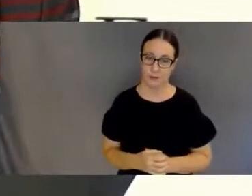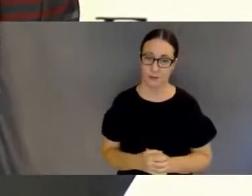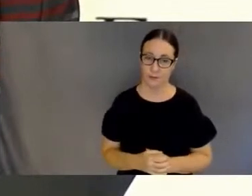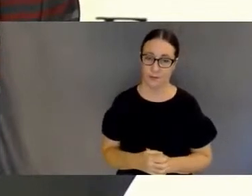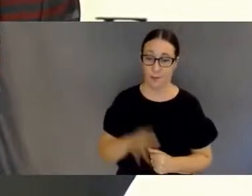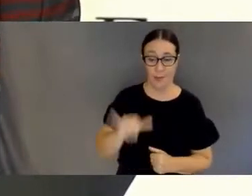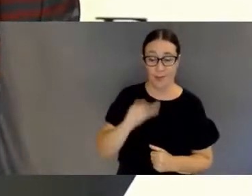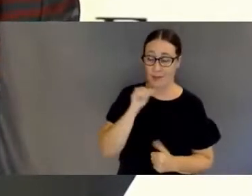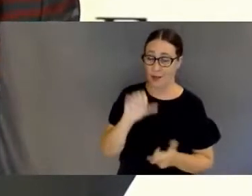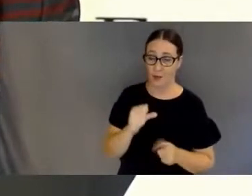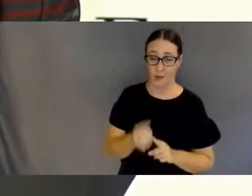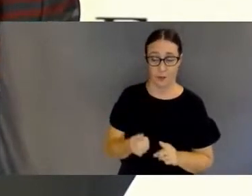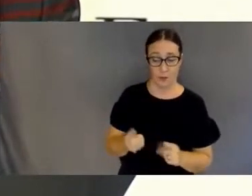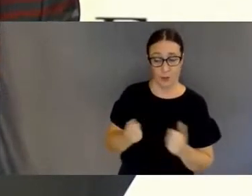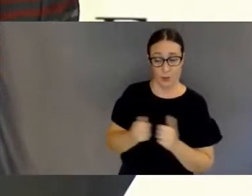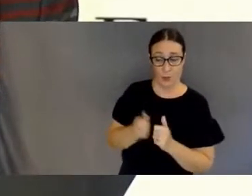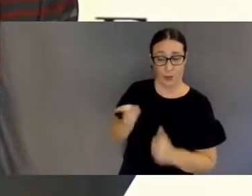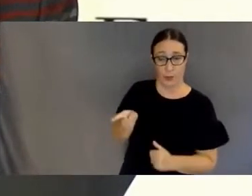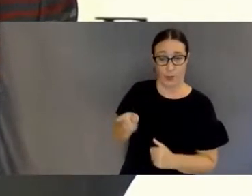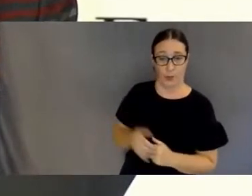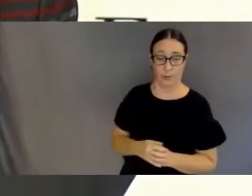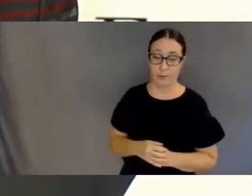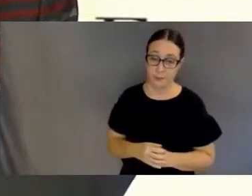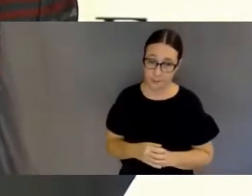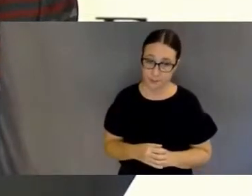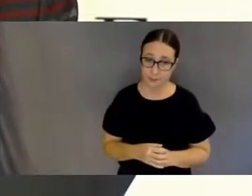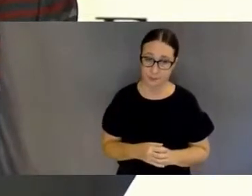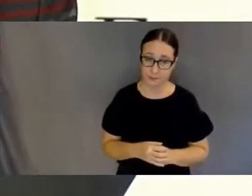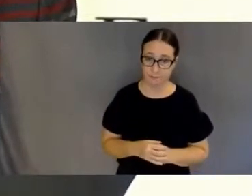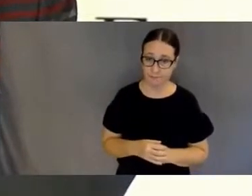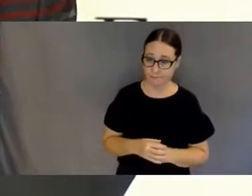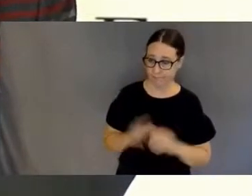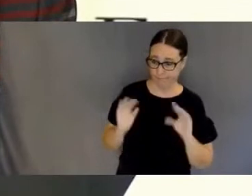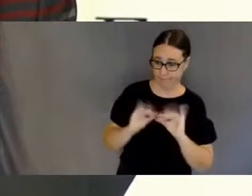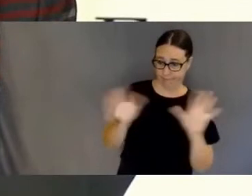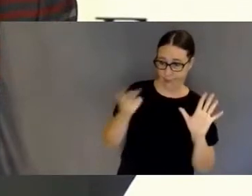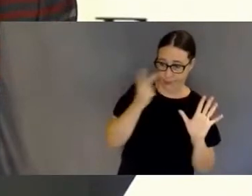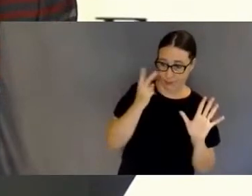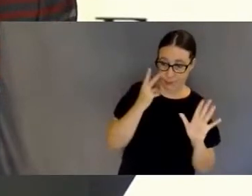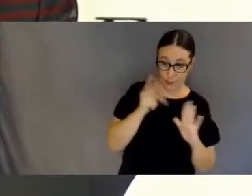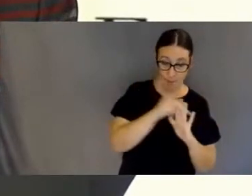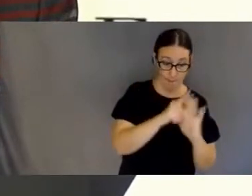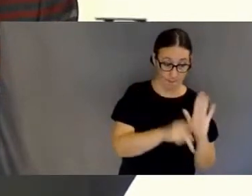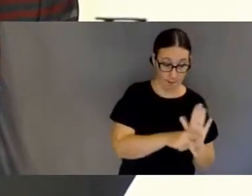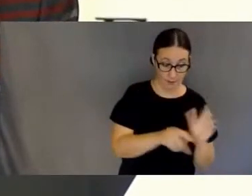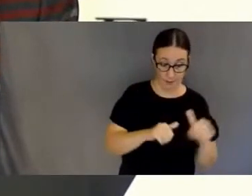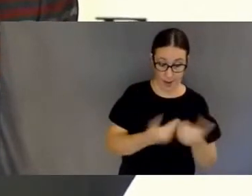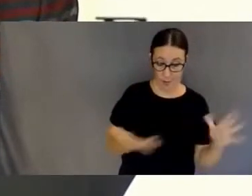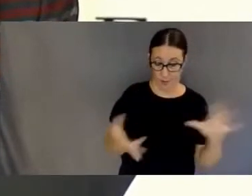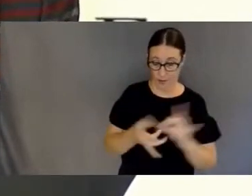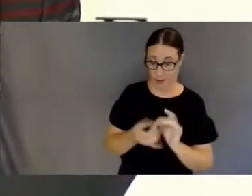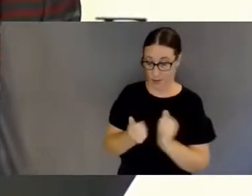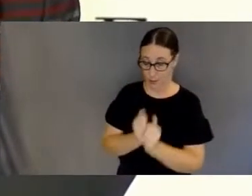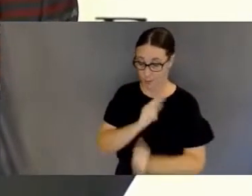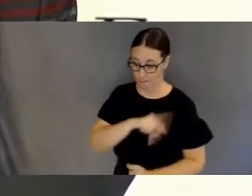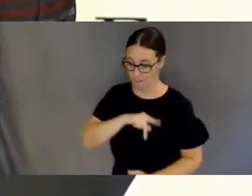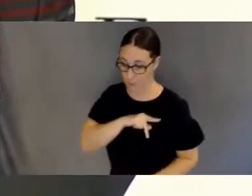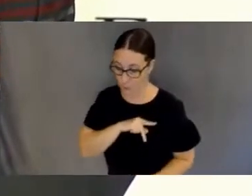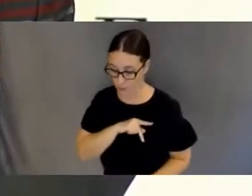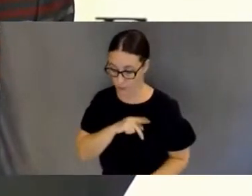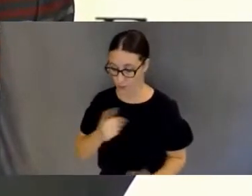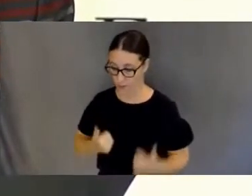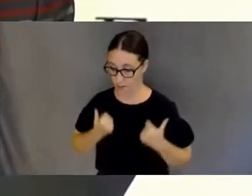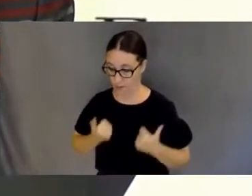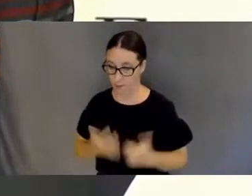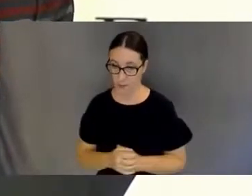case here. Because here, it's very easy to connect policy with the personal. You can